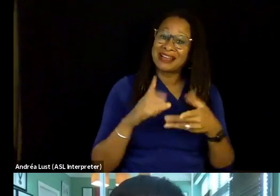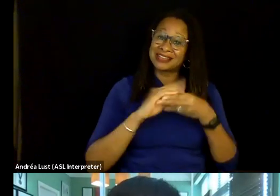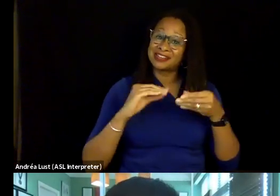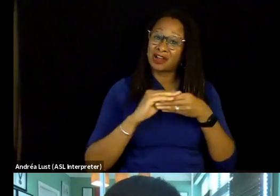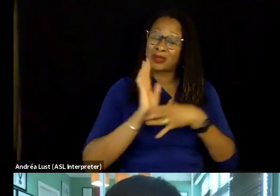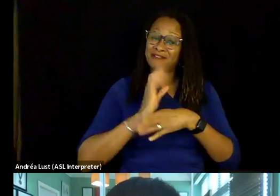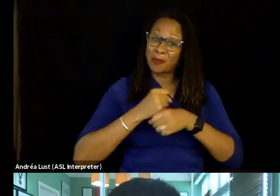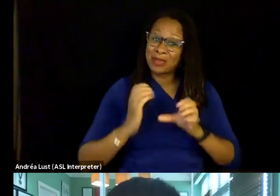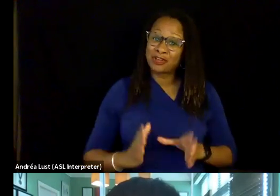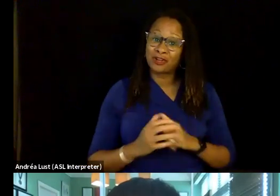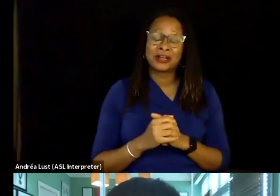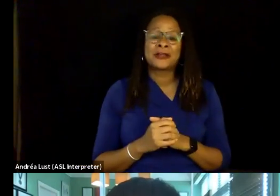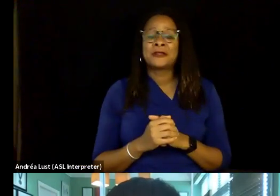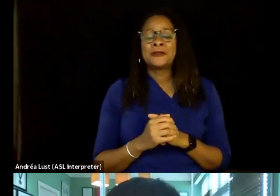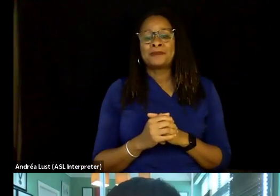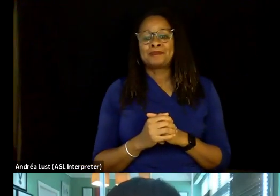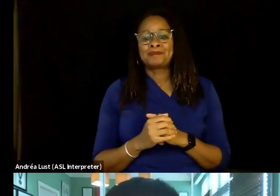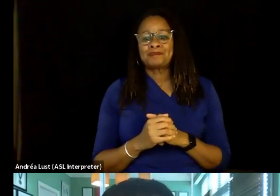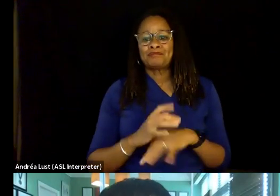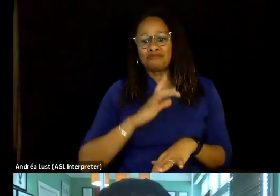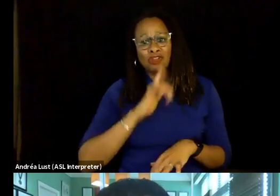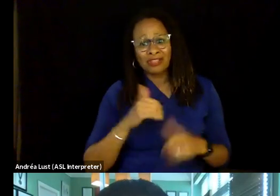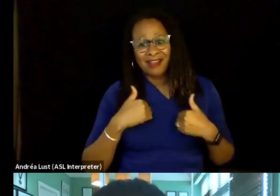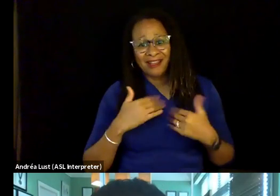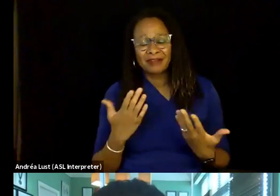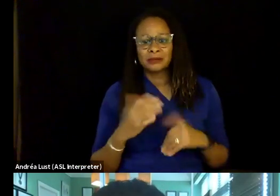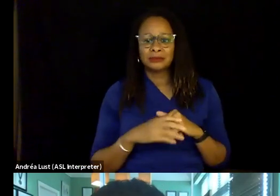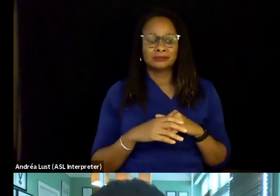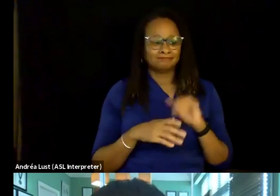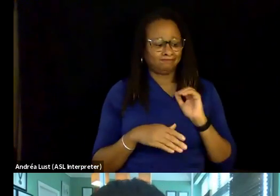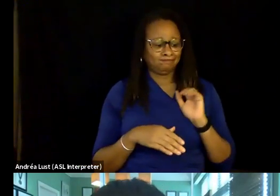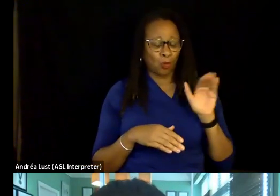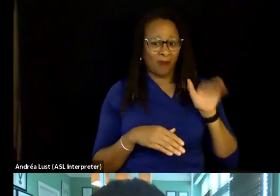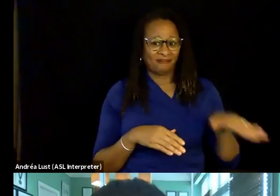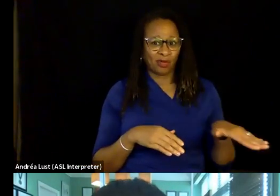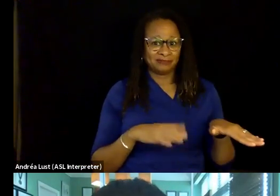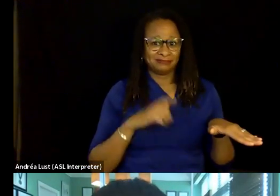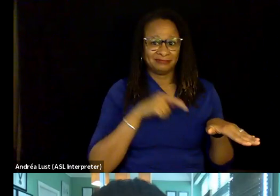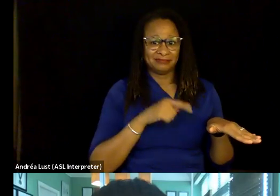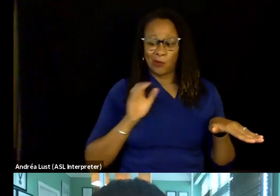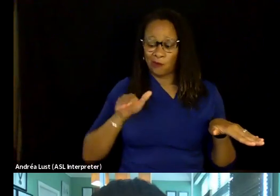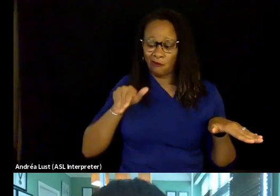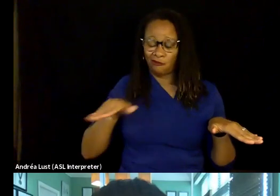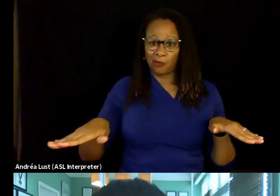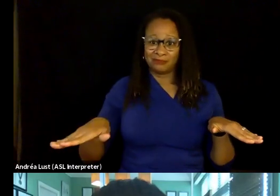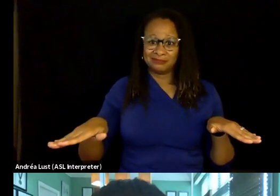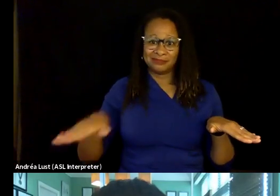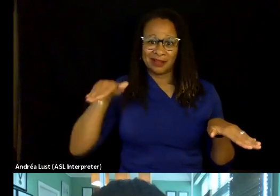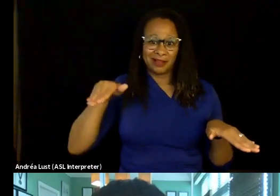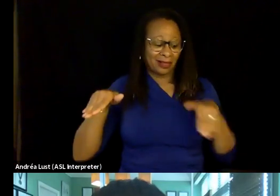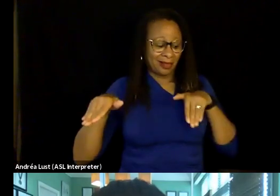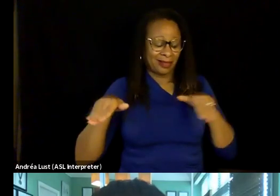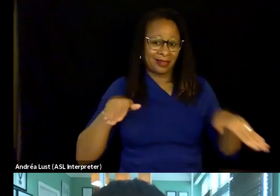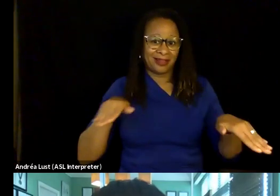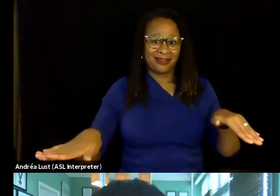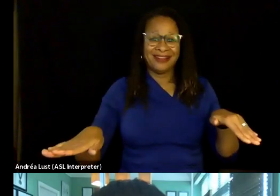filmmaker. You're able to really be one foot in the Philippines, one foot out, one foot here, one foot out.